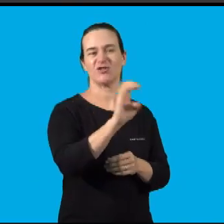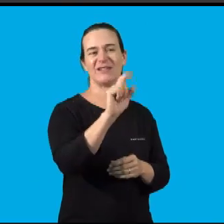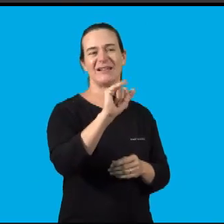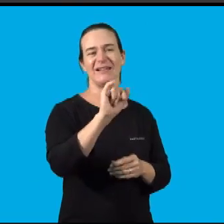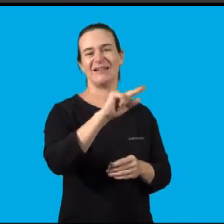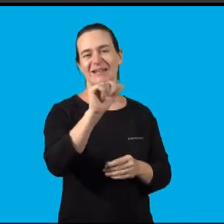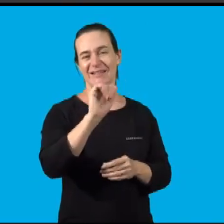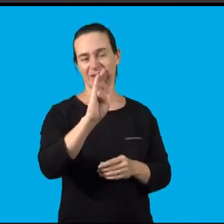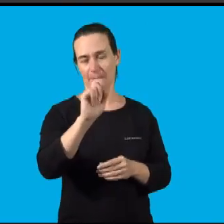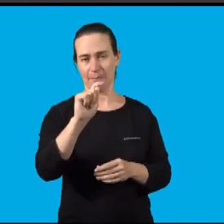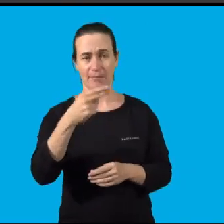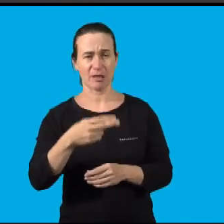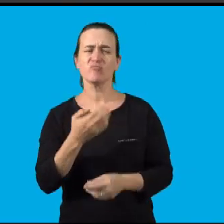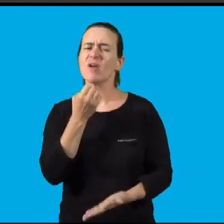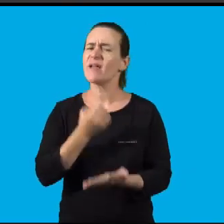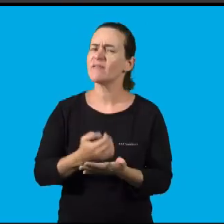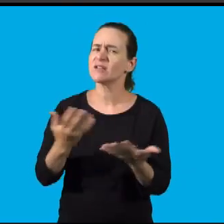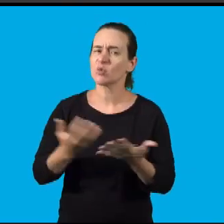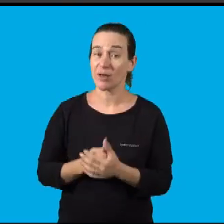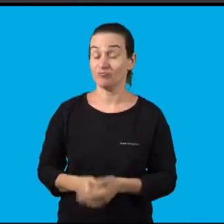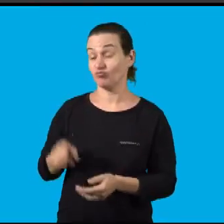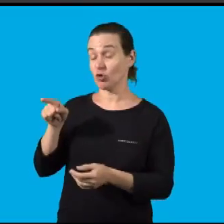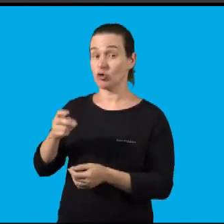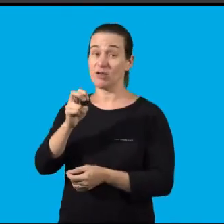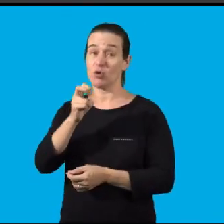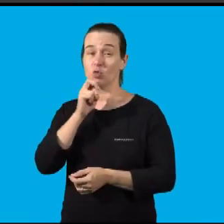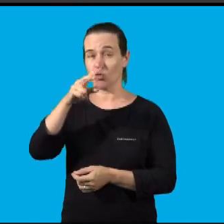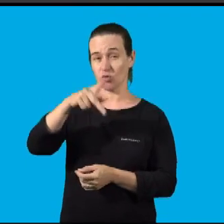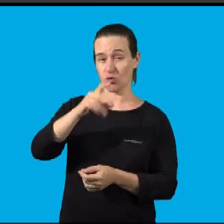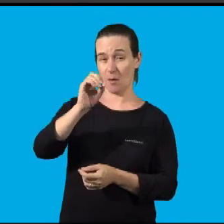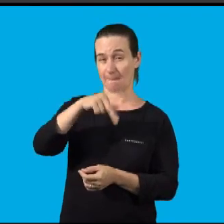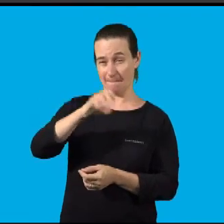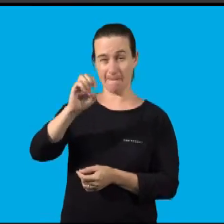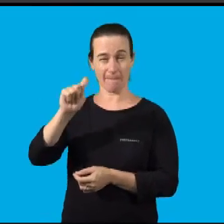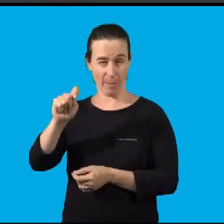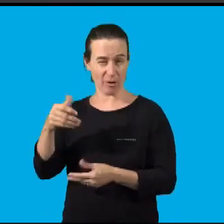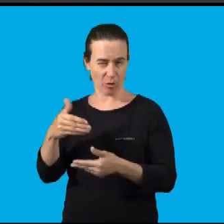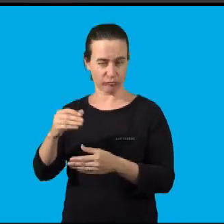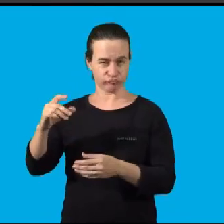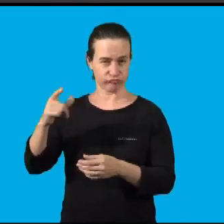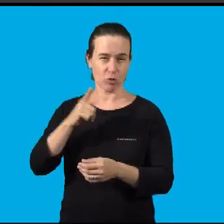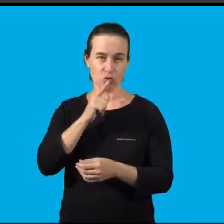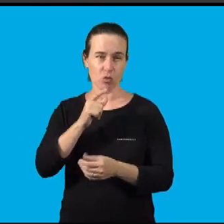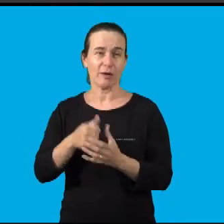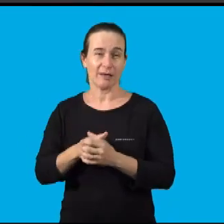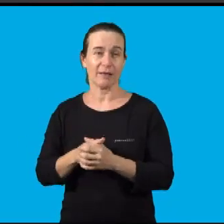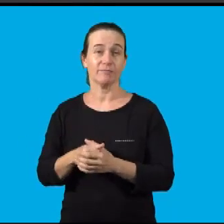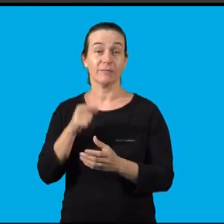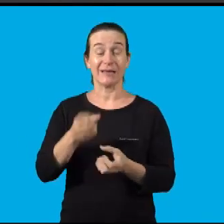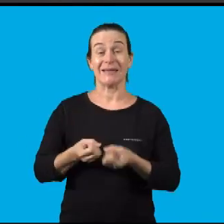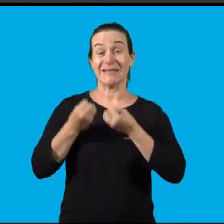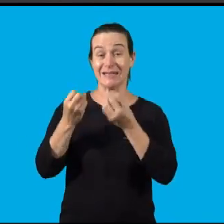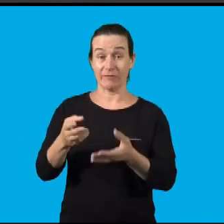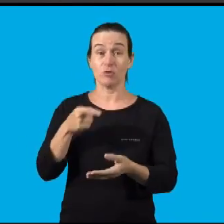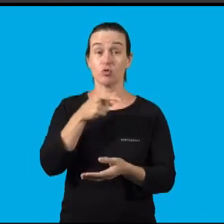now we're providing evidence of this. Abigail uses the poppet given to Elizabeth by Mary, as well as her